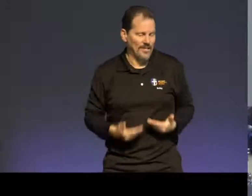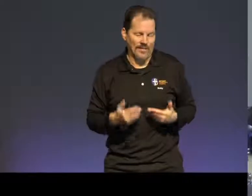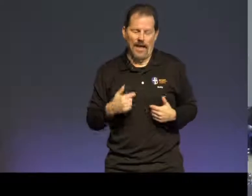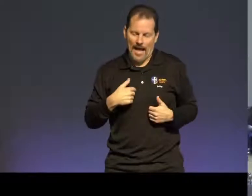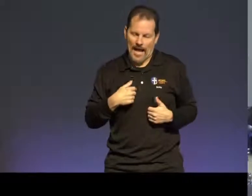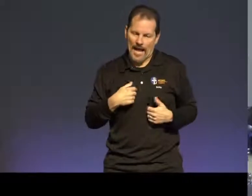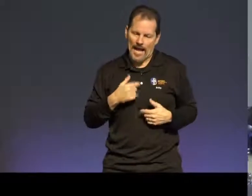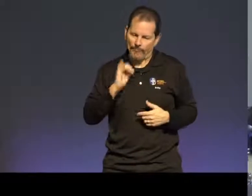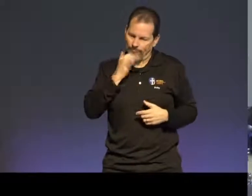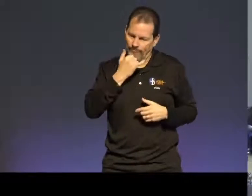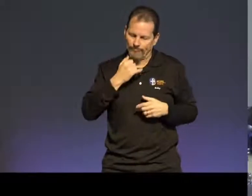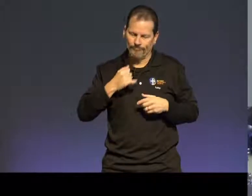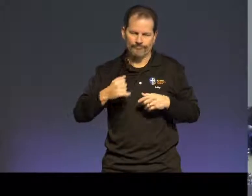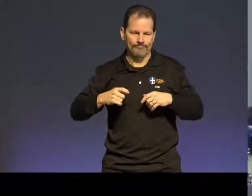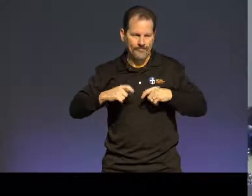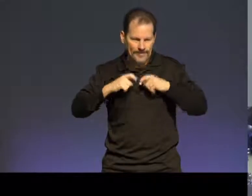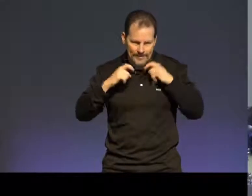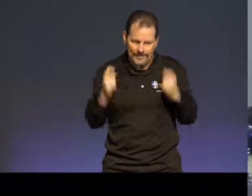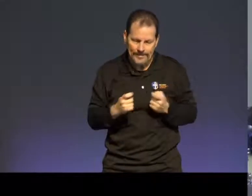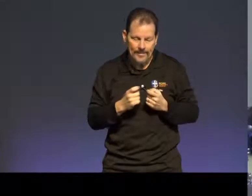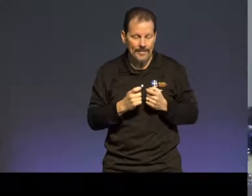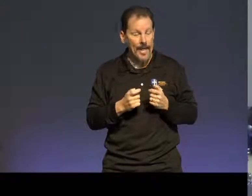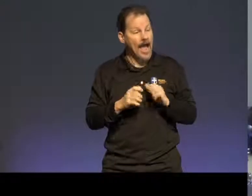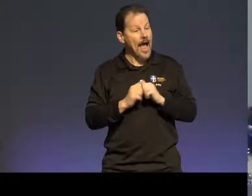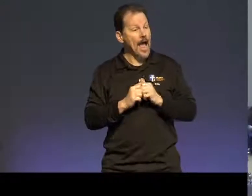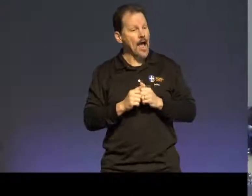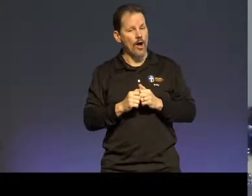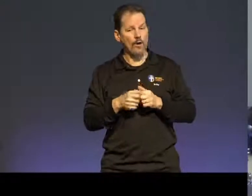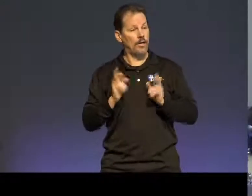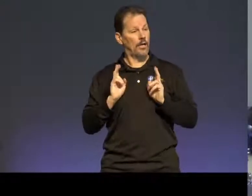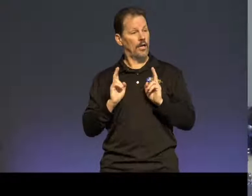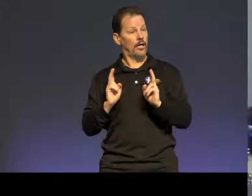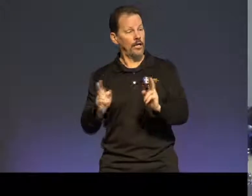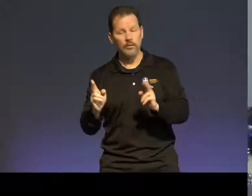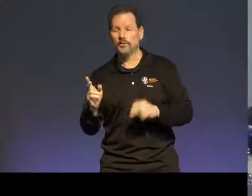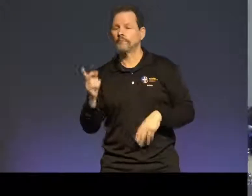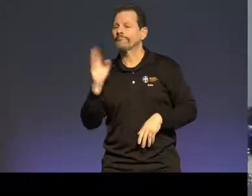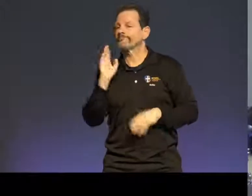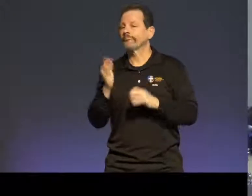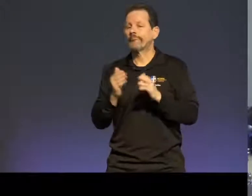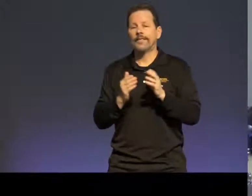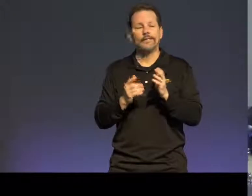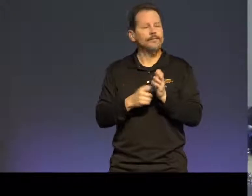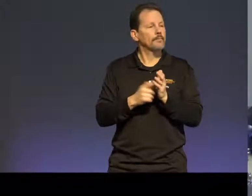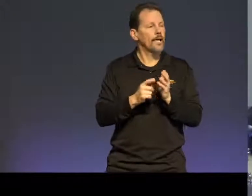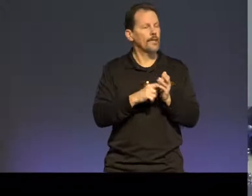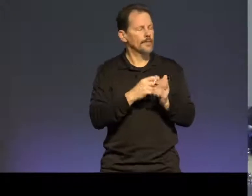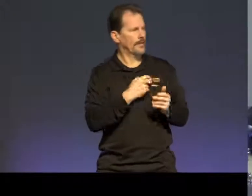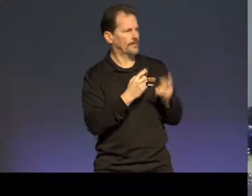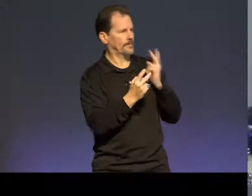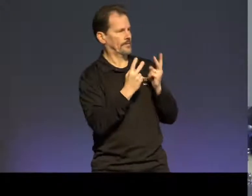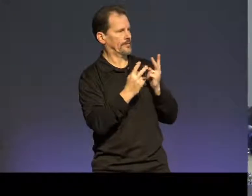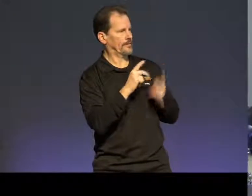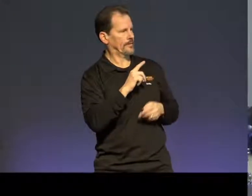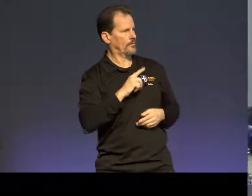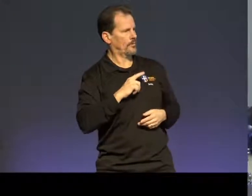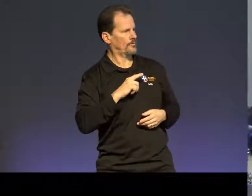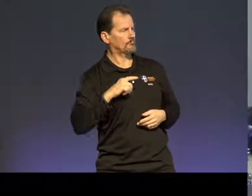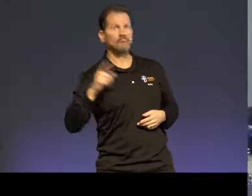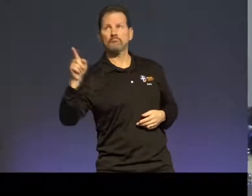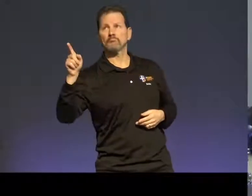At one point or another, I've done this. I'm looking out at the scene in front of me and I'm saying, God, you know, I know how to get this